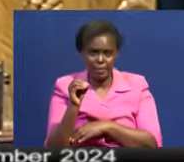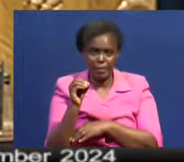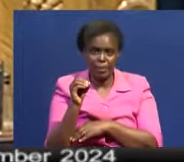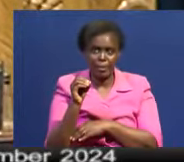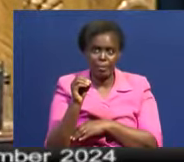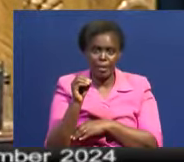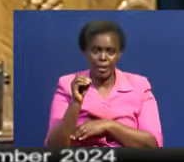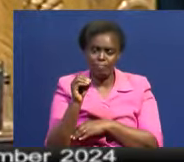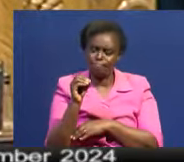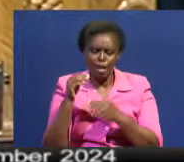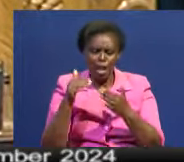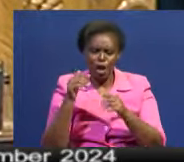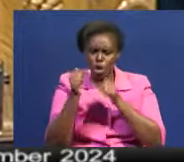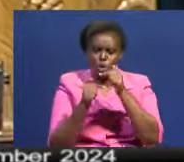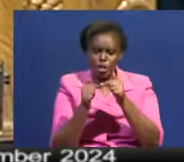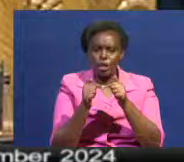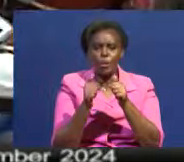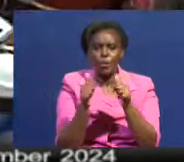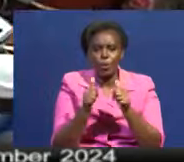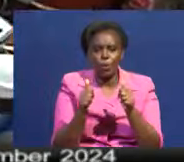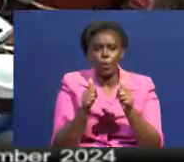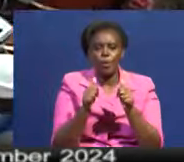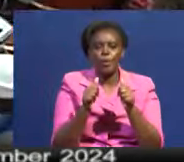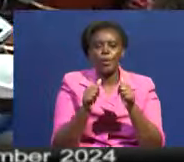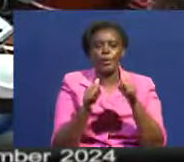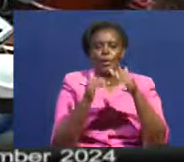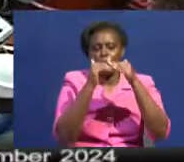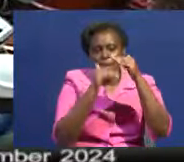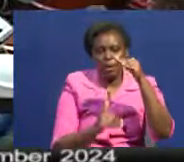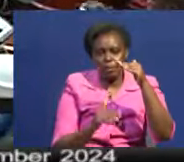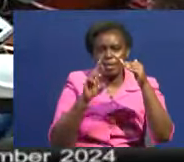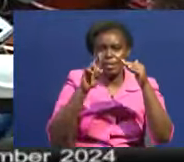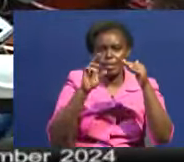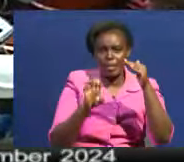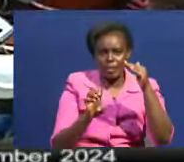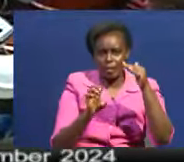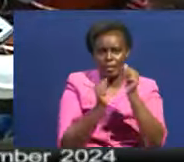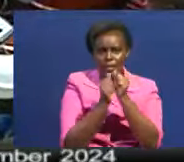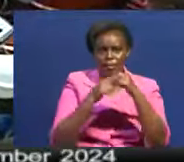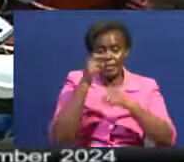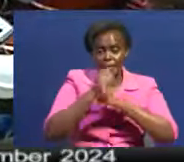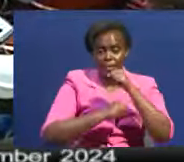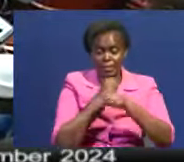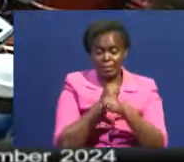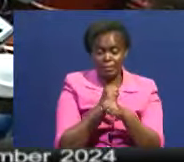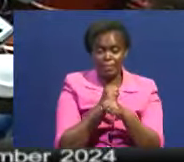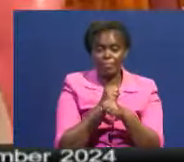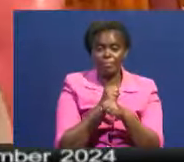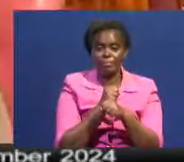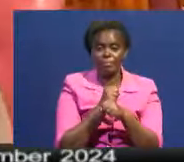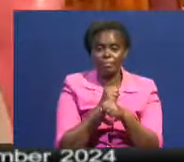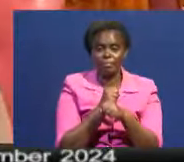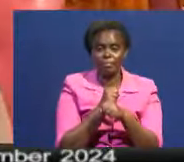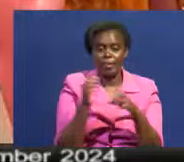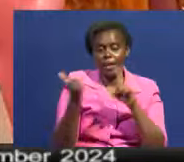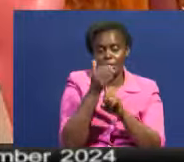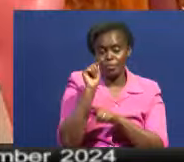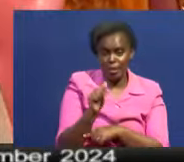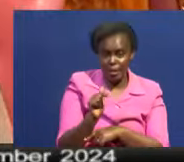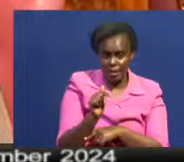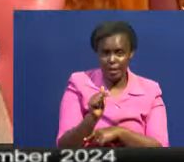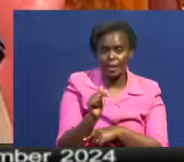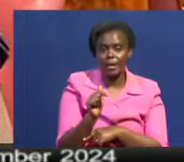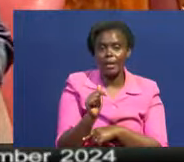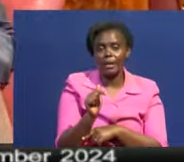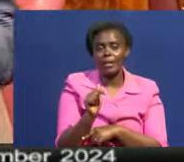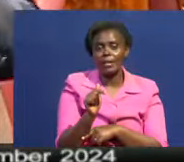October this year, the lowest rate in 17 years. This achievement